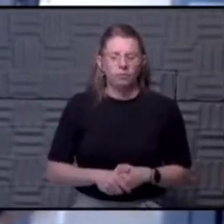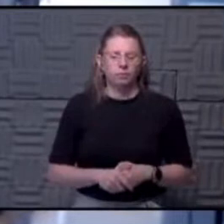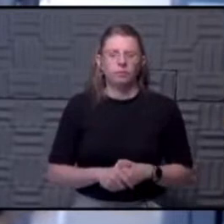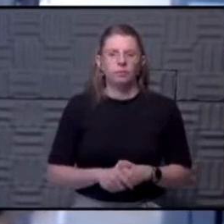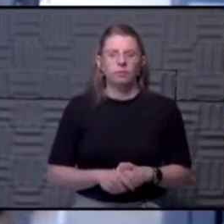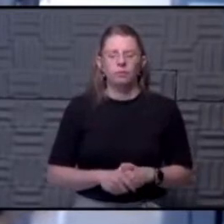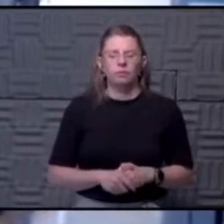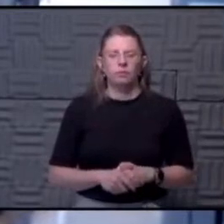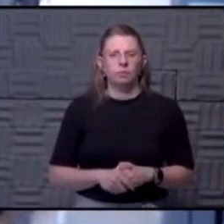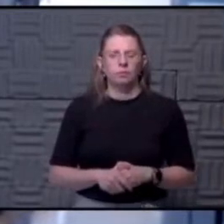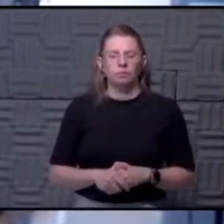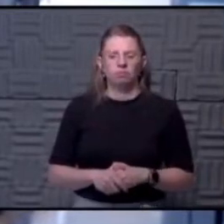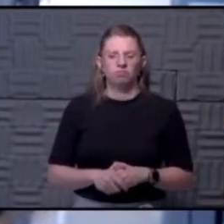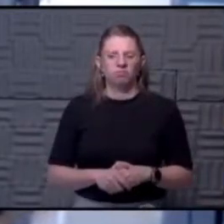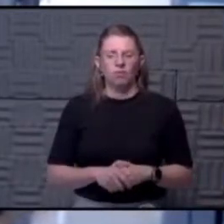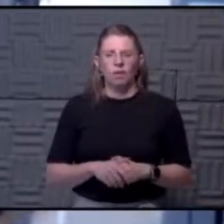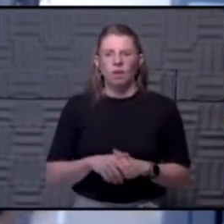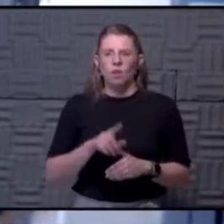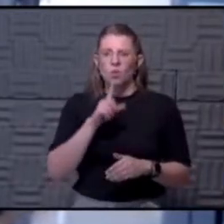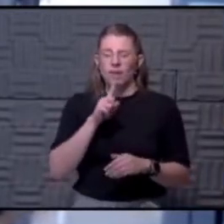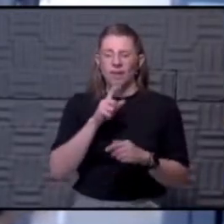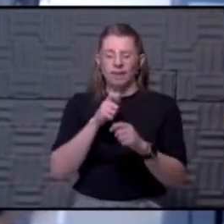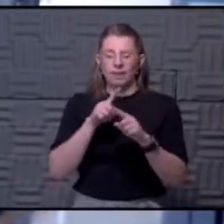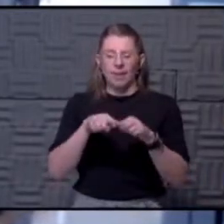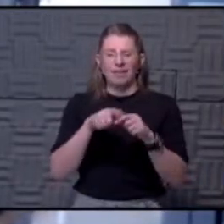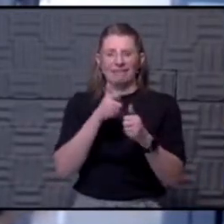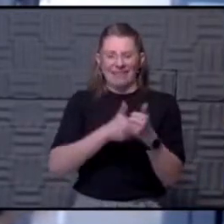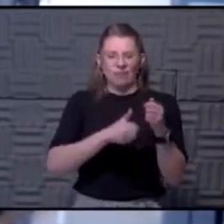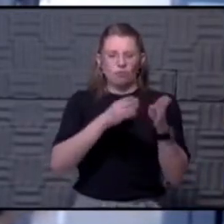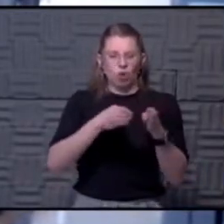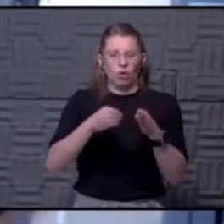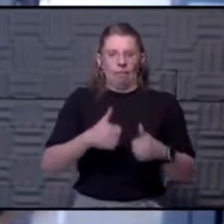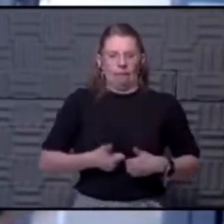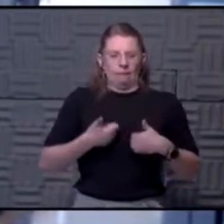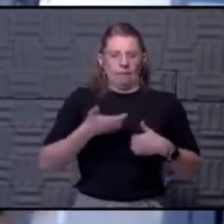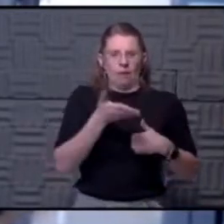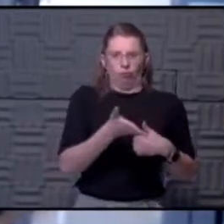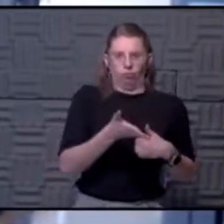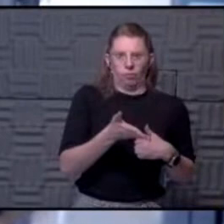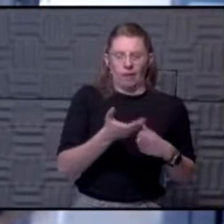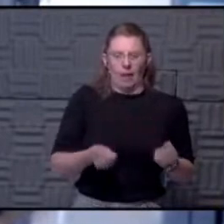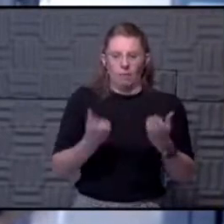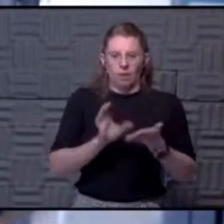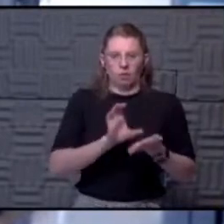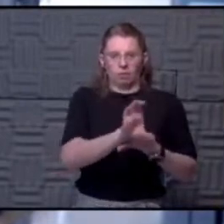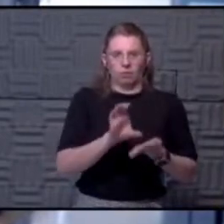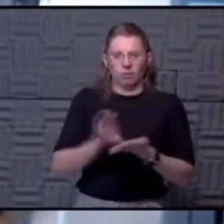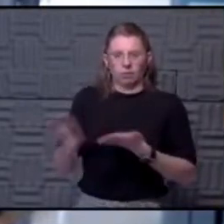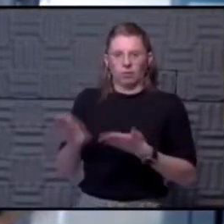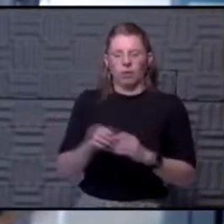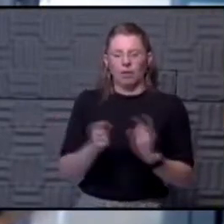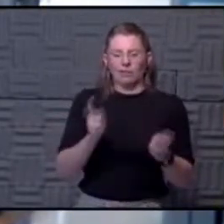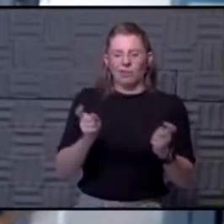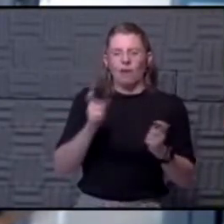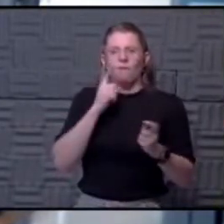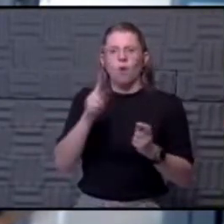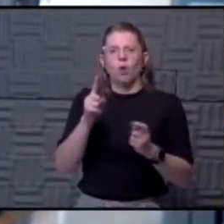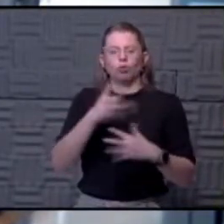It's been strictly based on a per capita basis. There's a little bit of an adjustment factor for the social